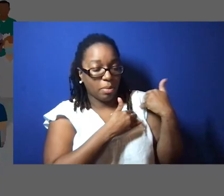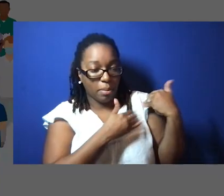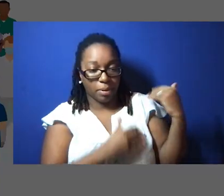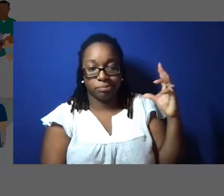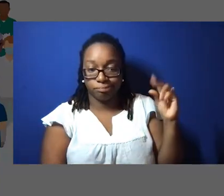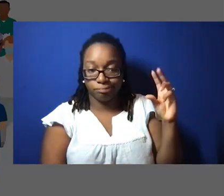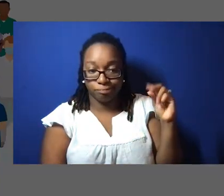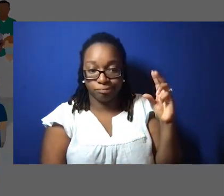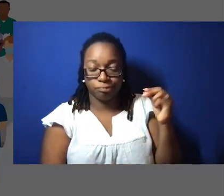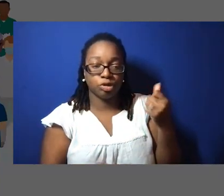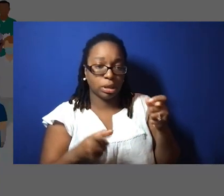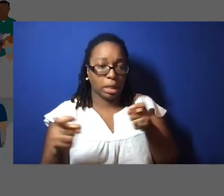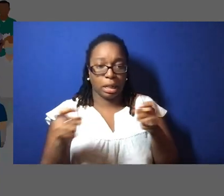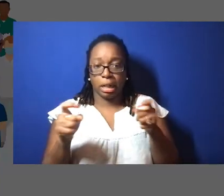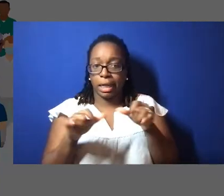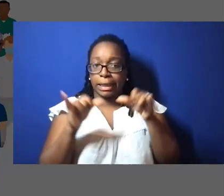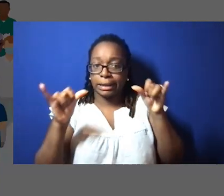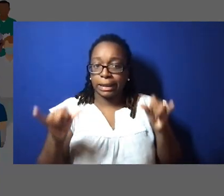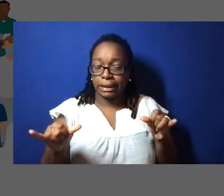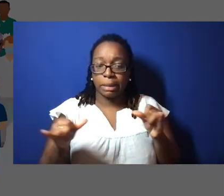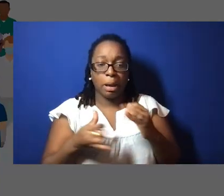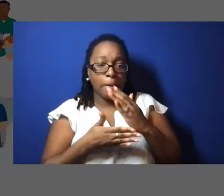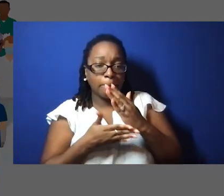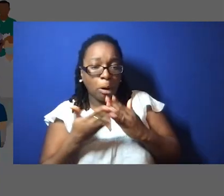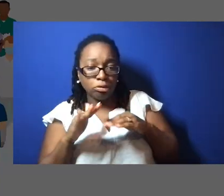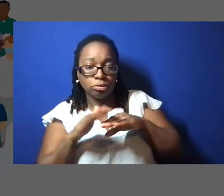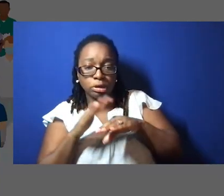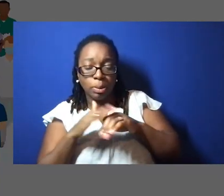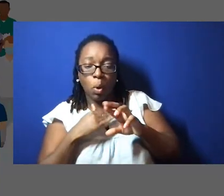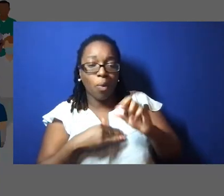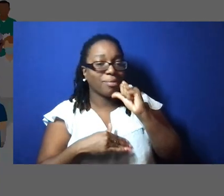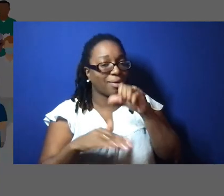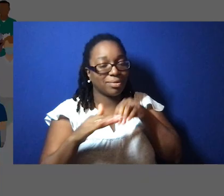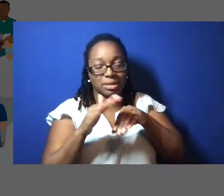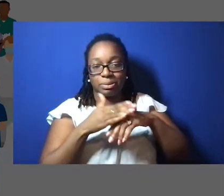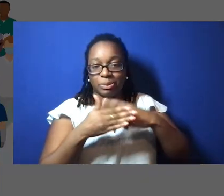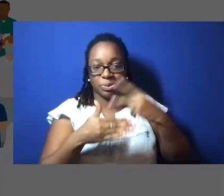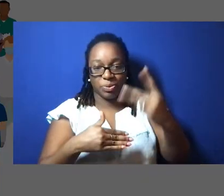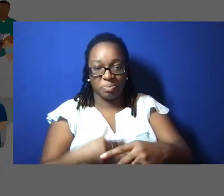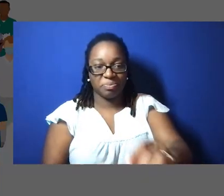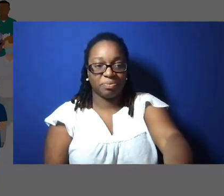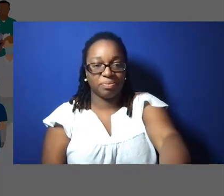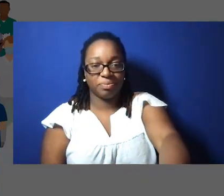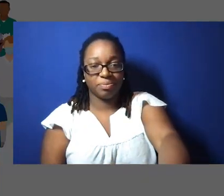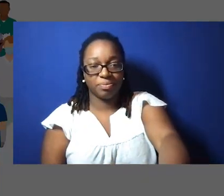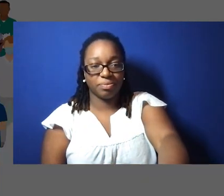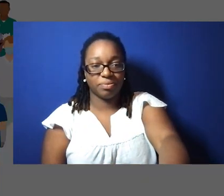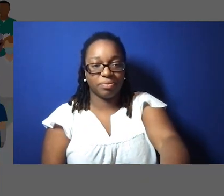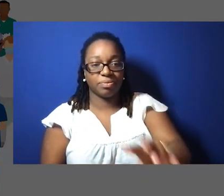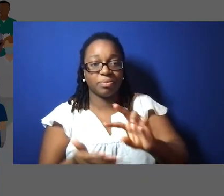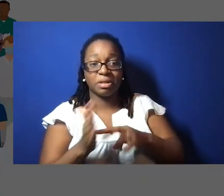of the community members to navigate a system of partially accessible or inaccessible